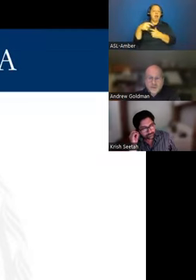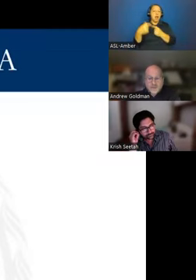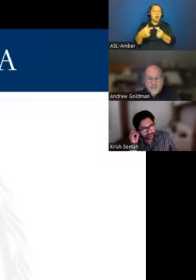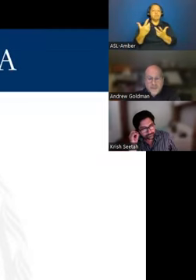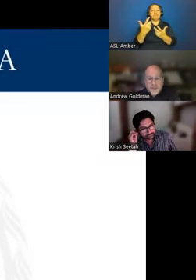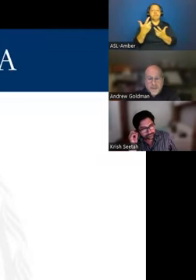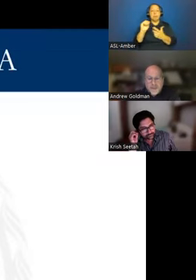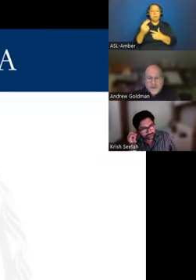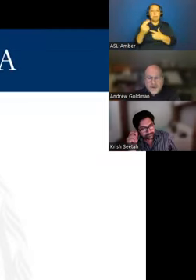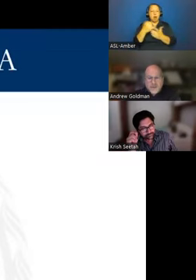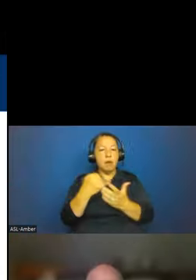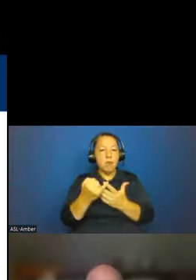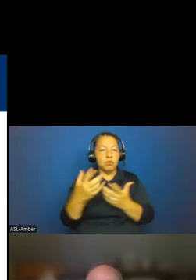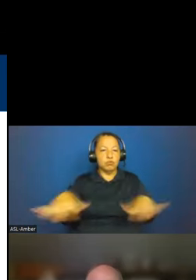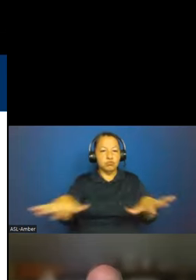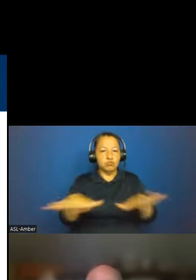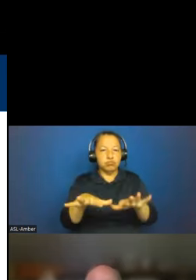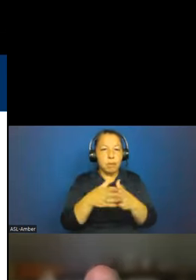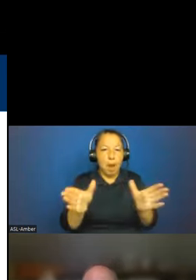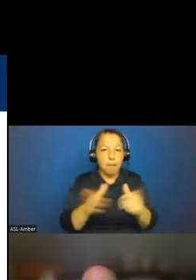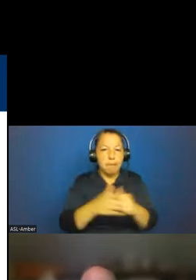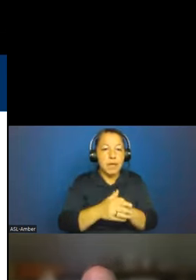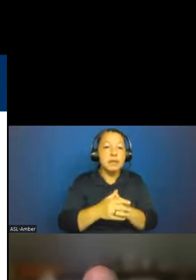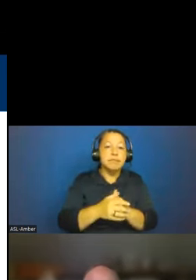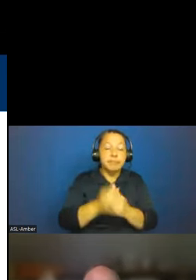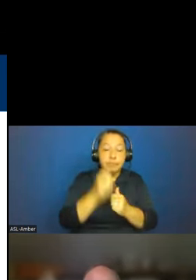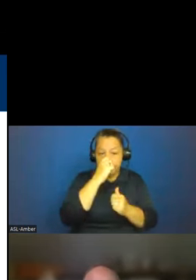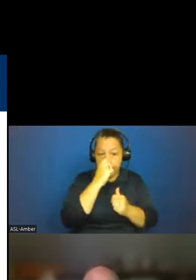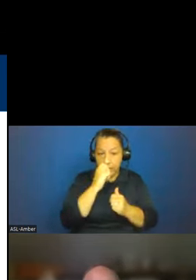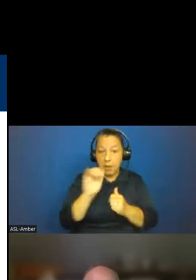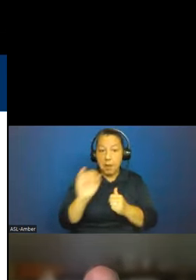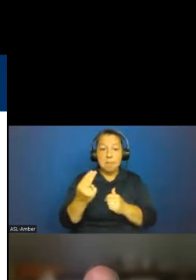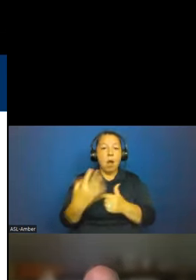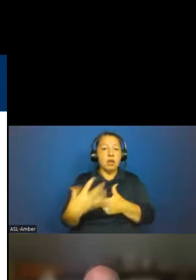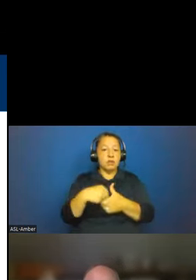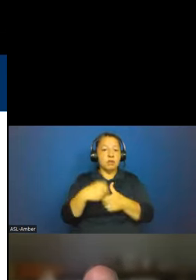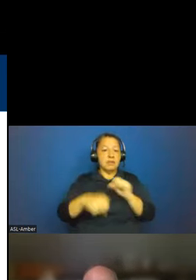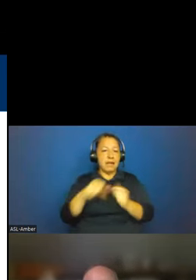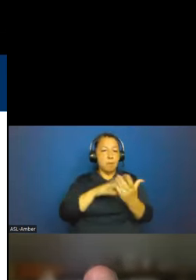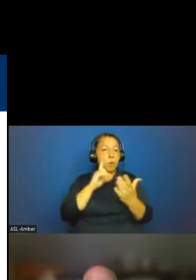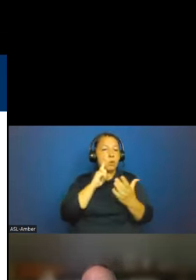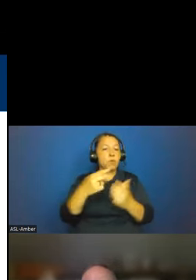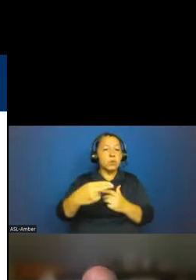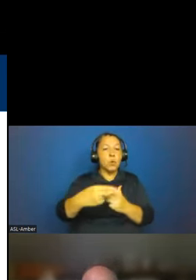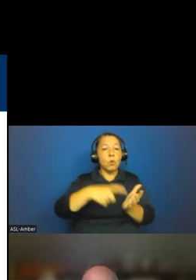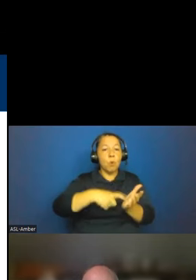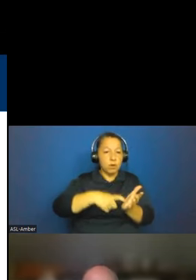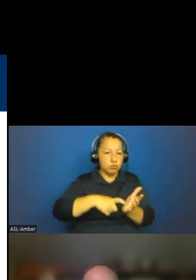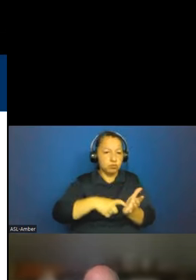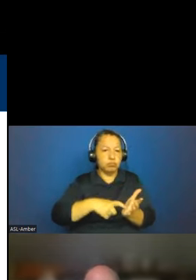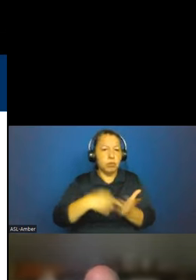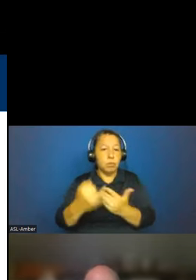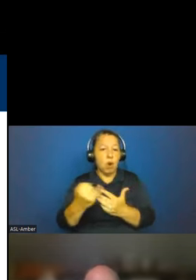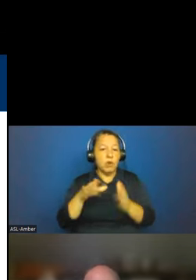archaeology. The project centers on the movements of peoples and material cultures, specifically within the context of slavery